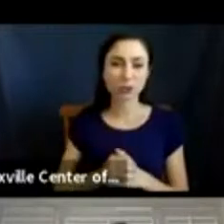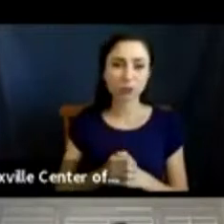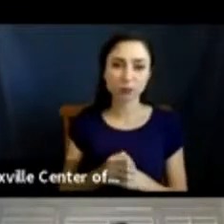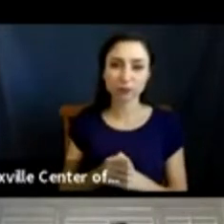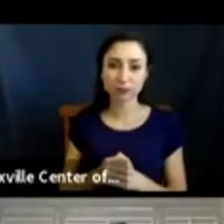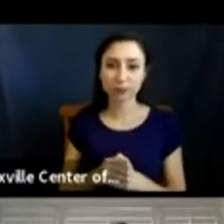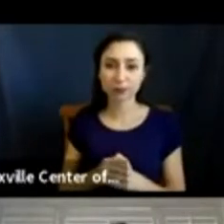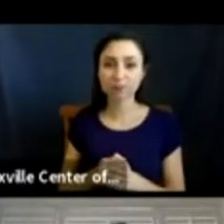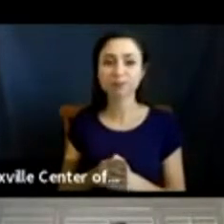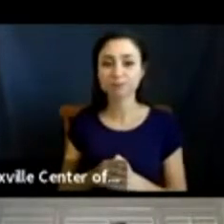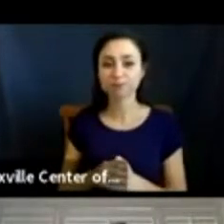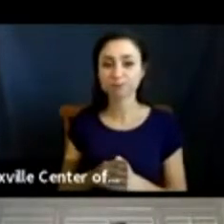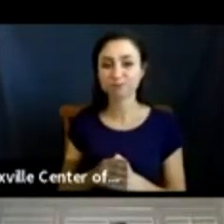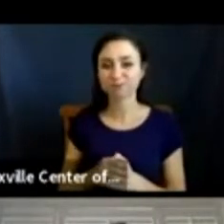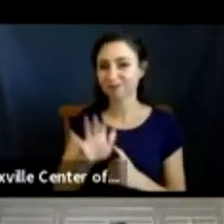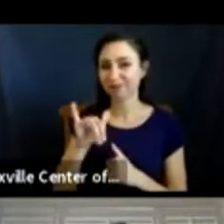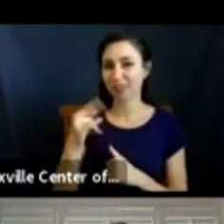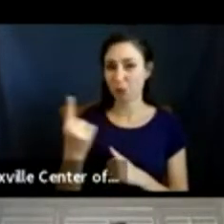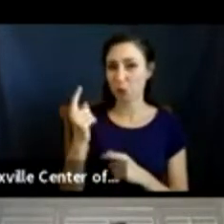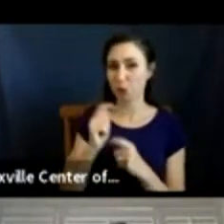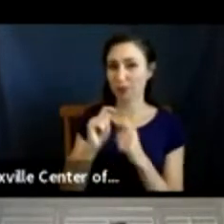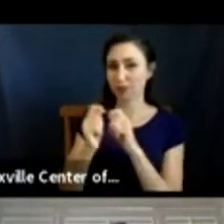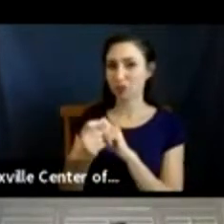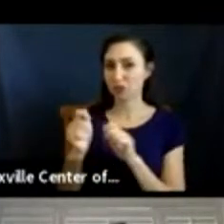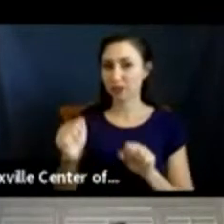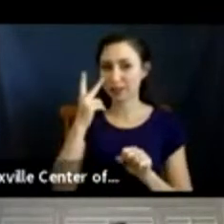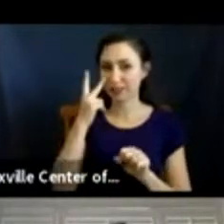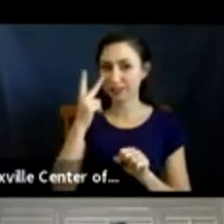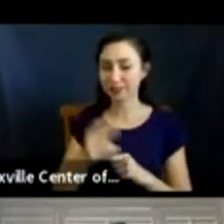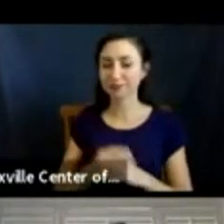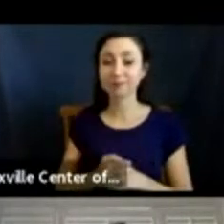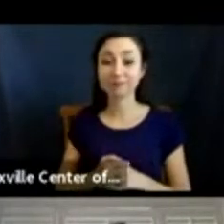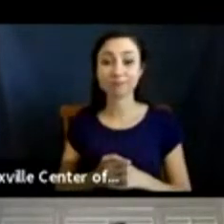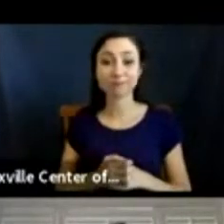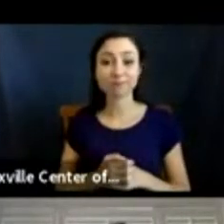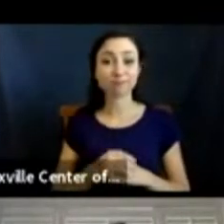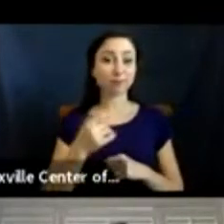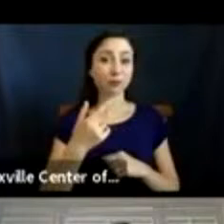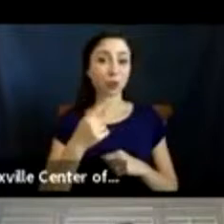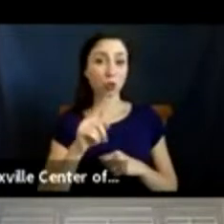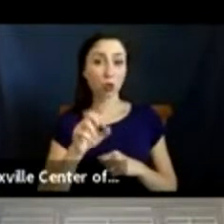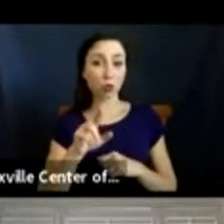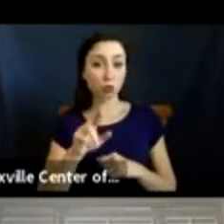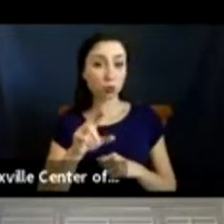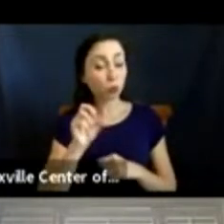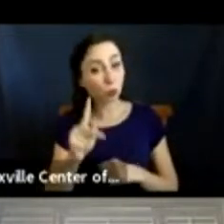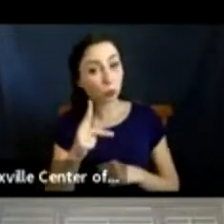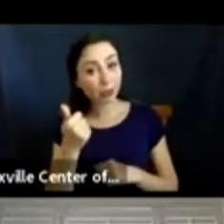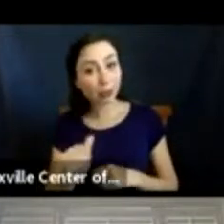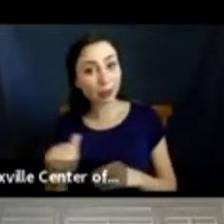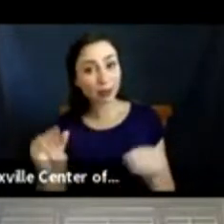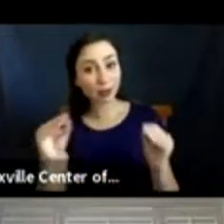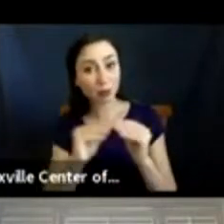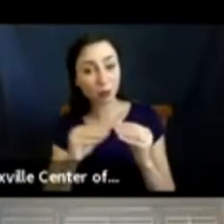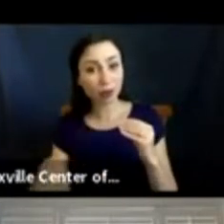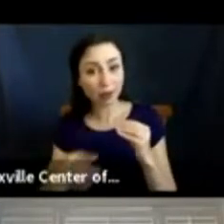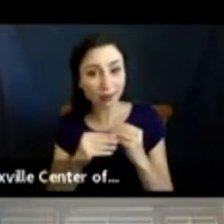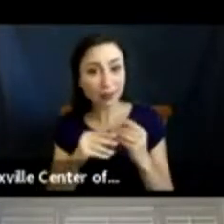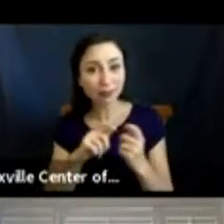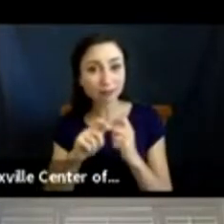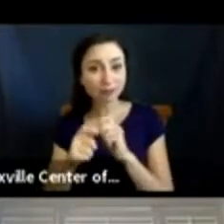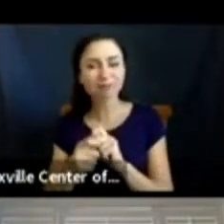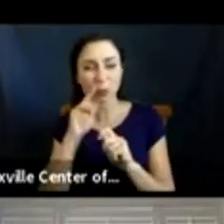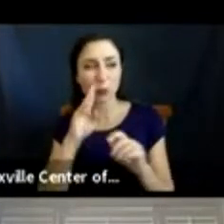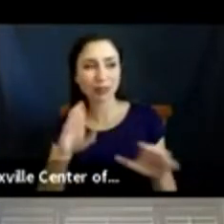So that's the only change that I can see. Okay. Any other additions or corrections? If not, we'll sort of take as a friendly amendment